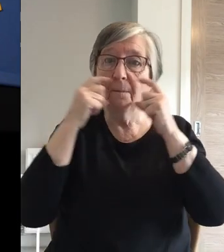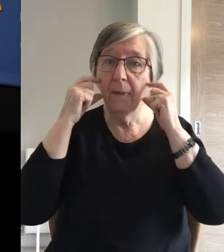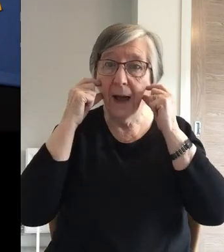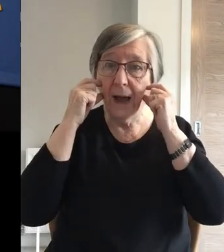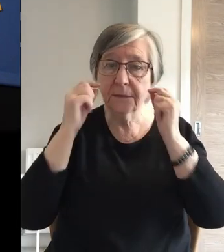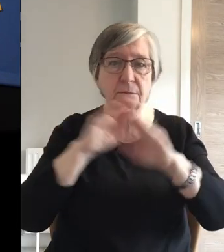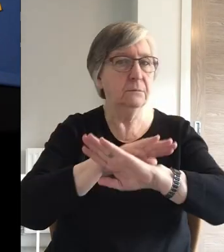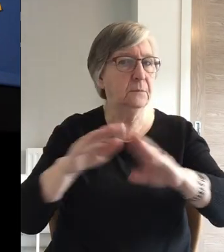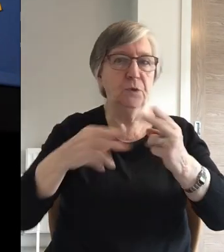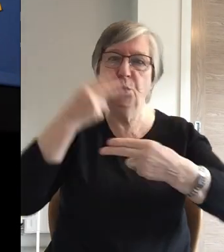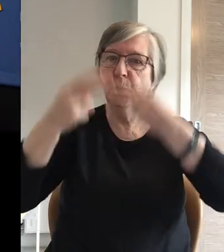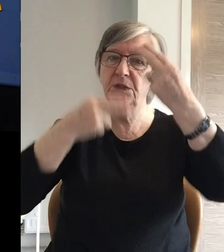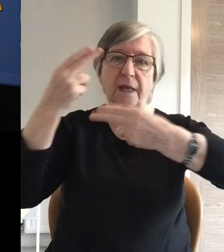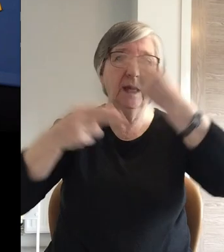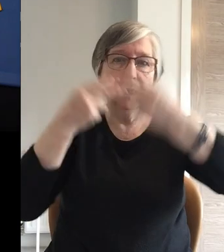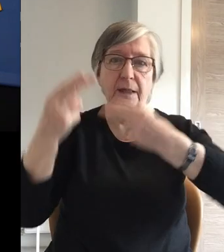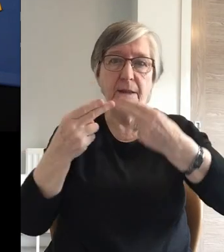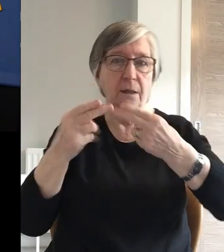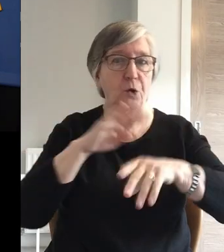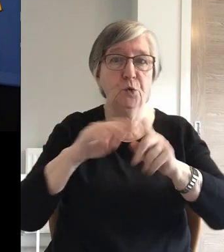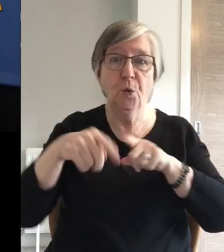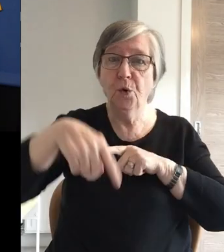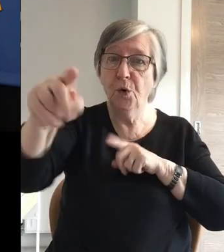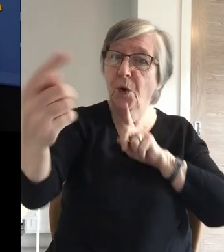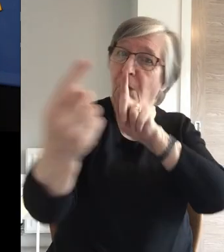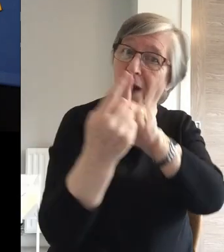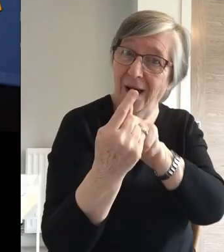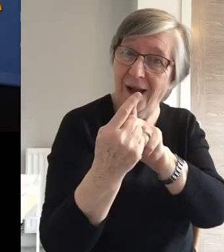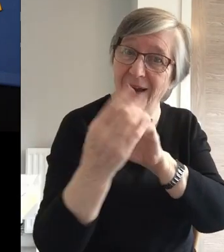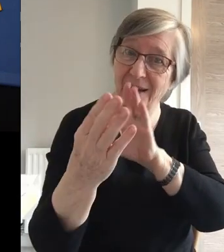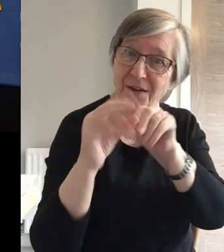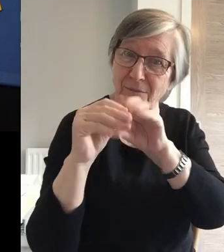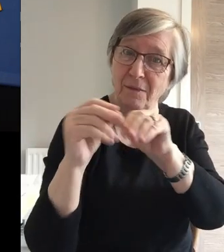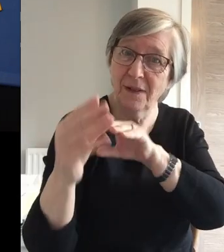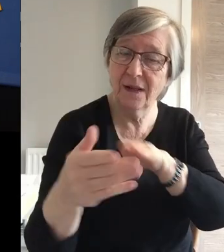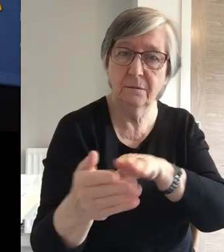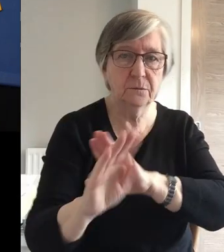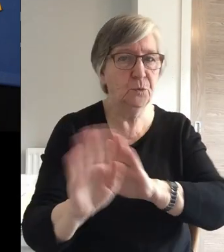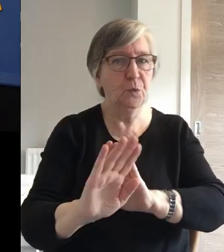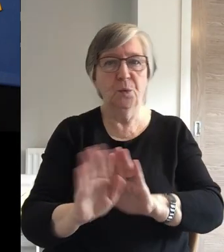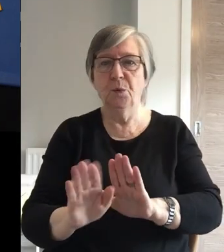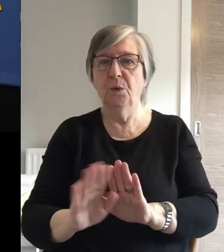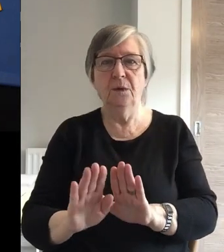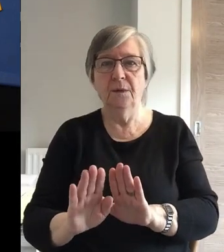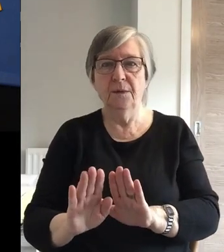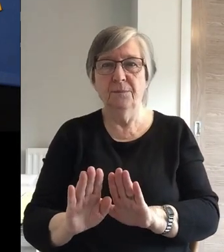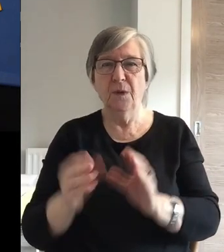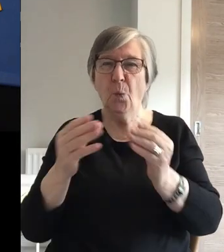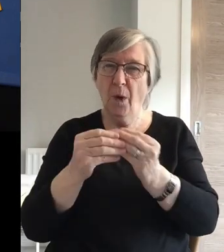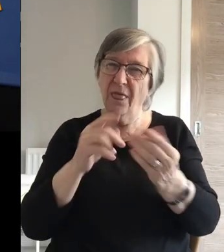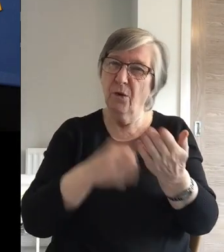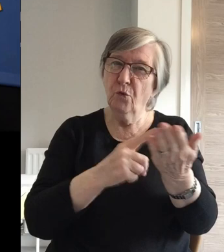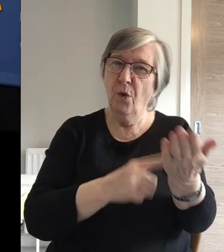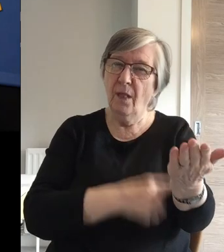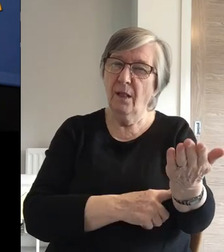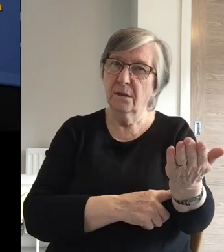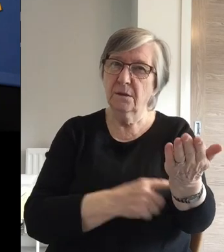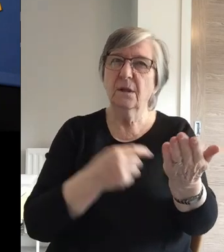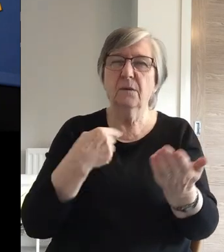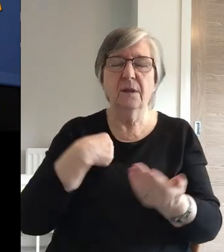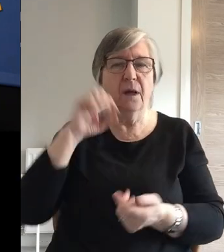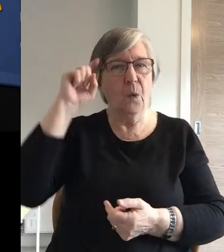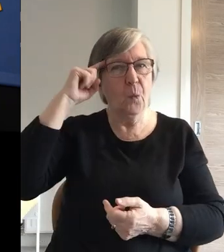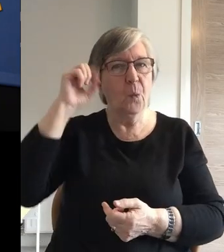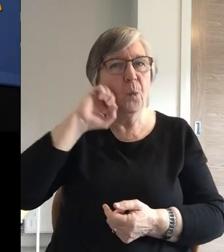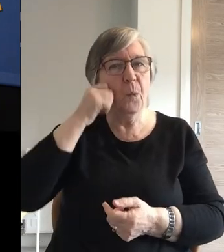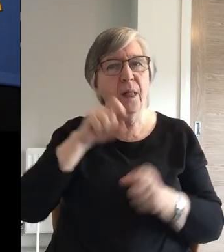no singing, no going over to speak to one another. And so with these restrictions in mind, we will continue with